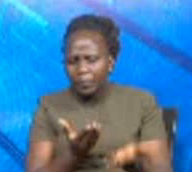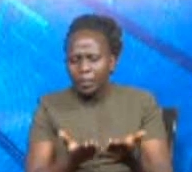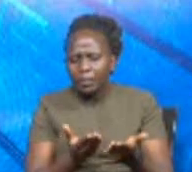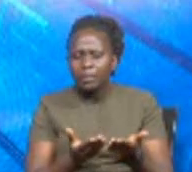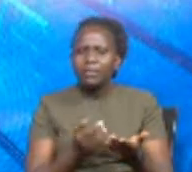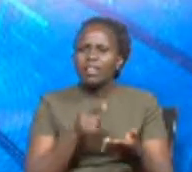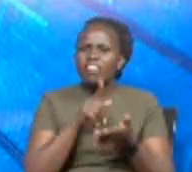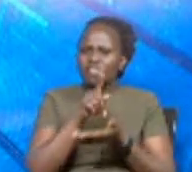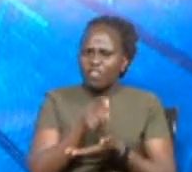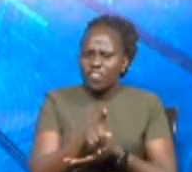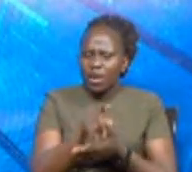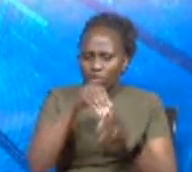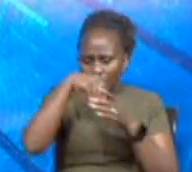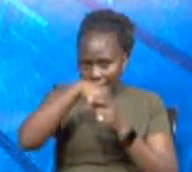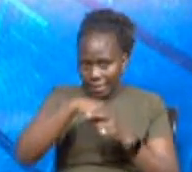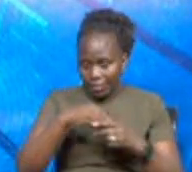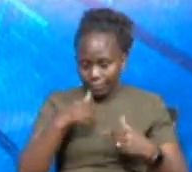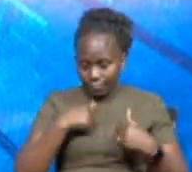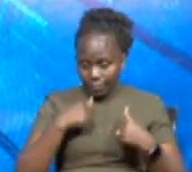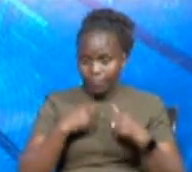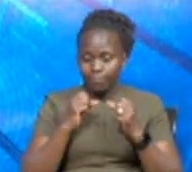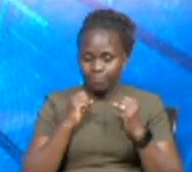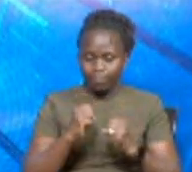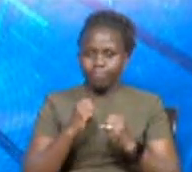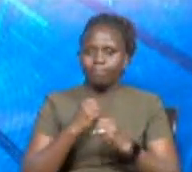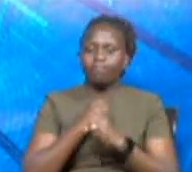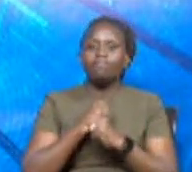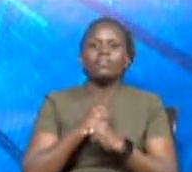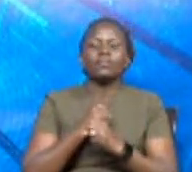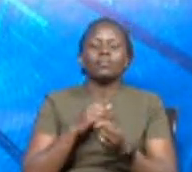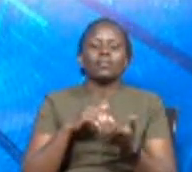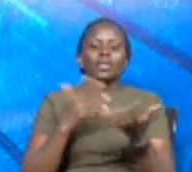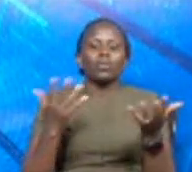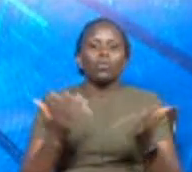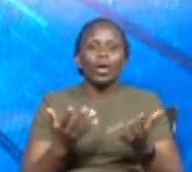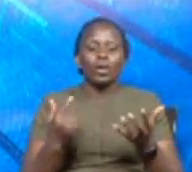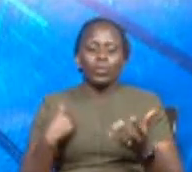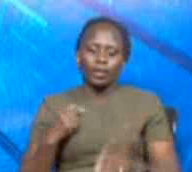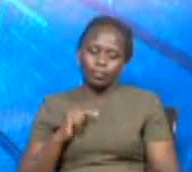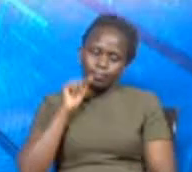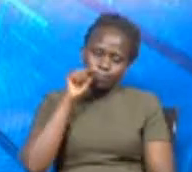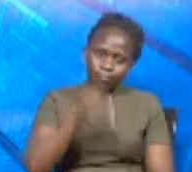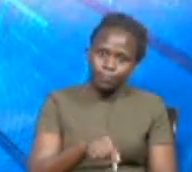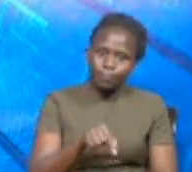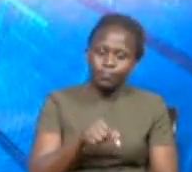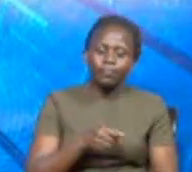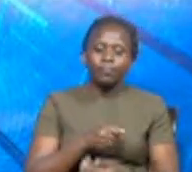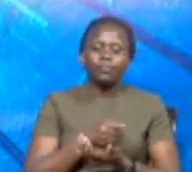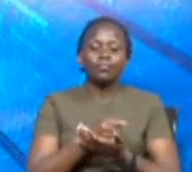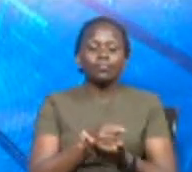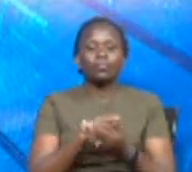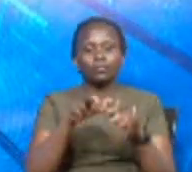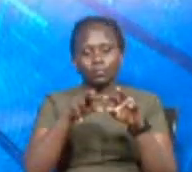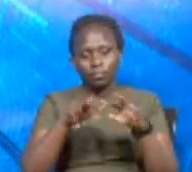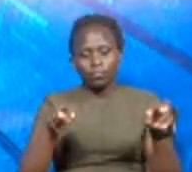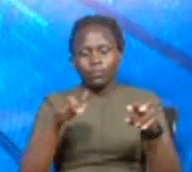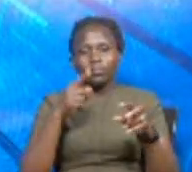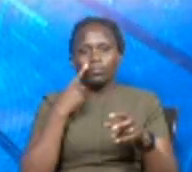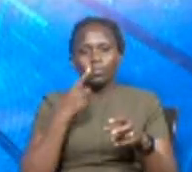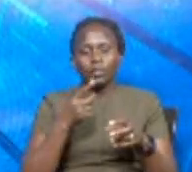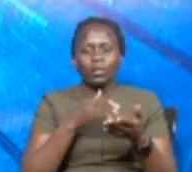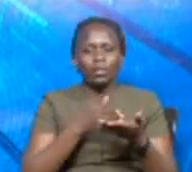resistant, that is when we come in to test to see whether the virus is resistant to the